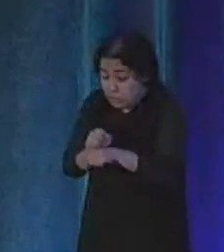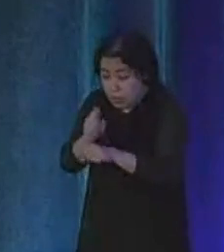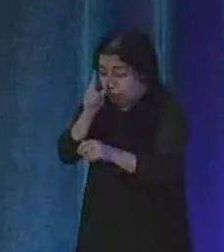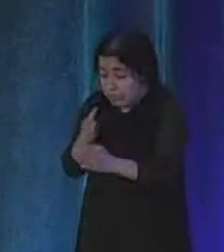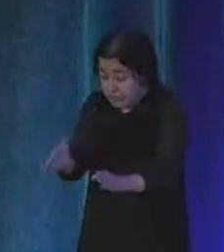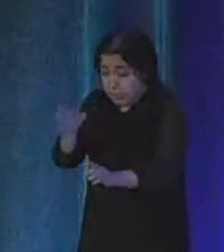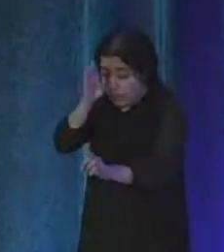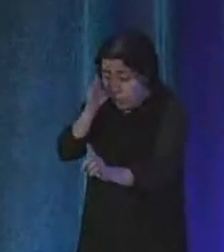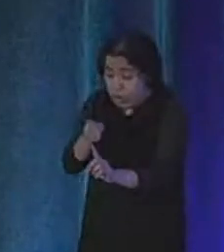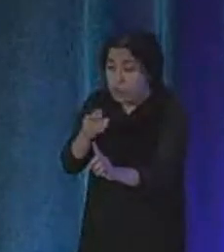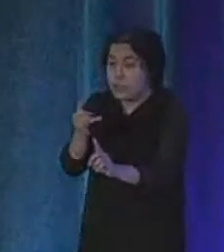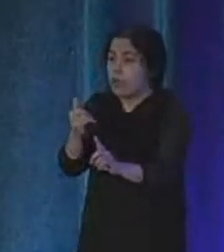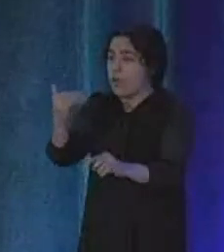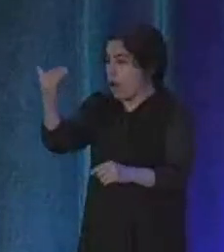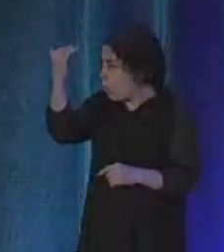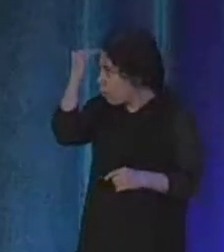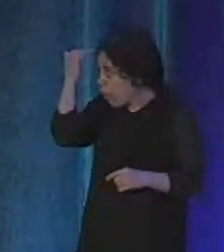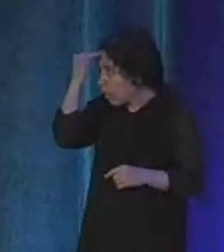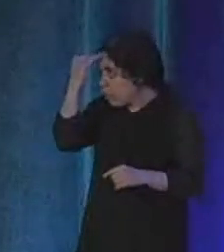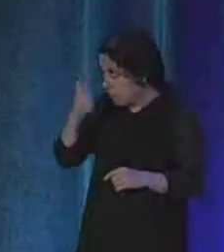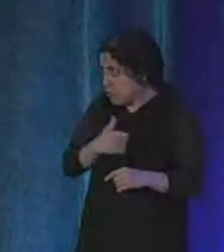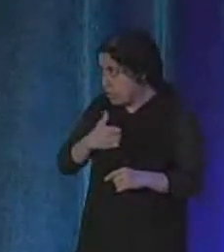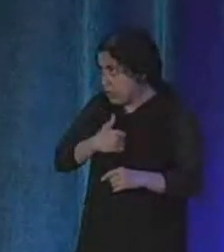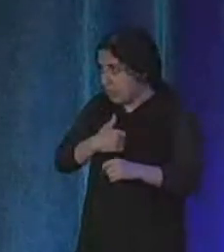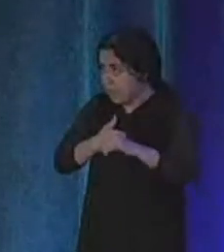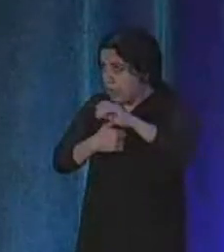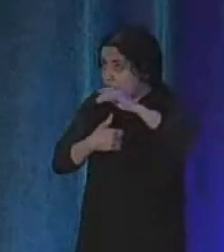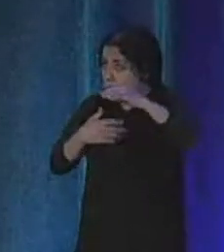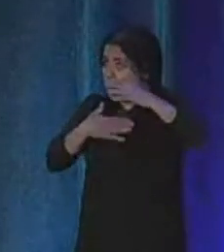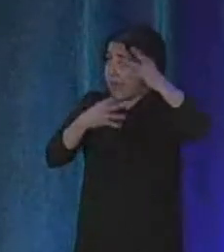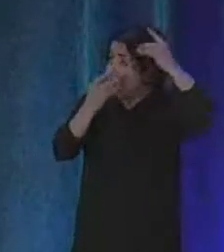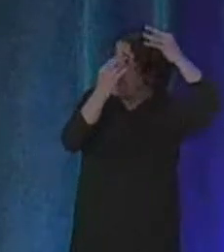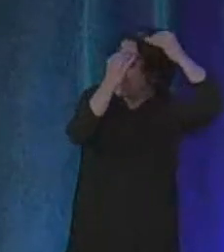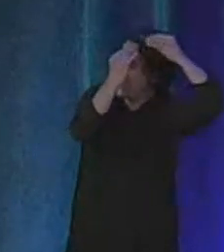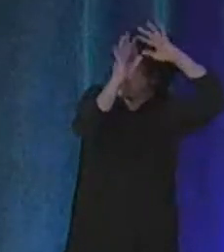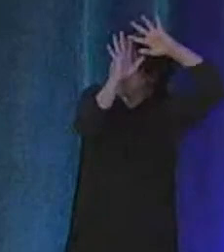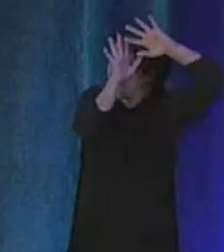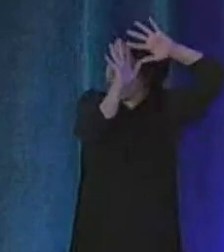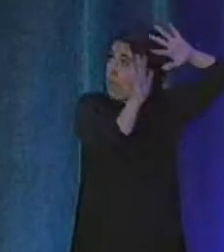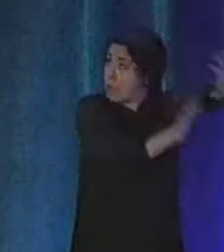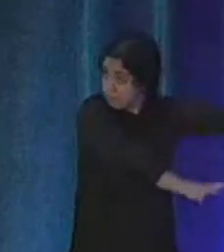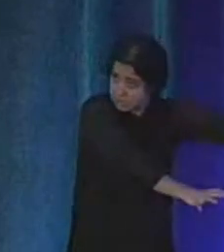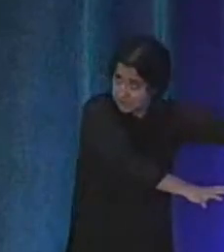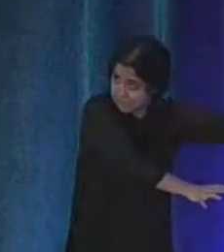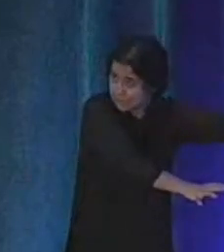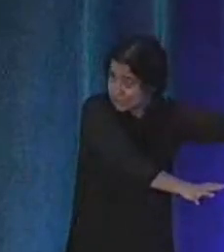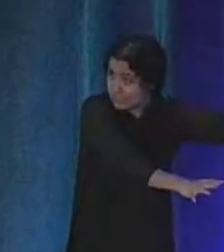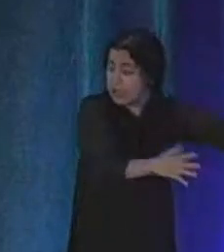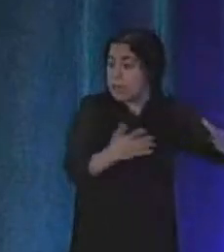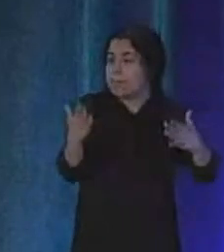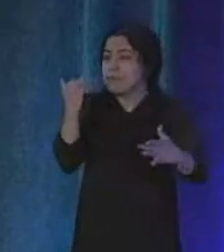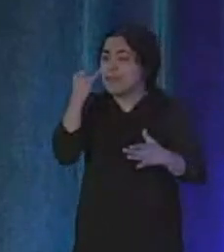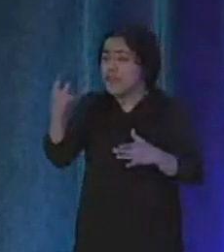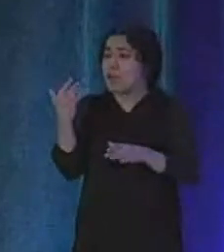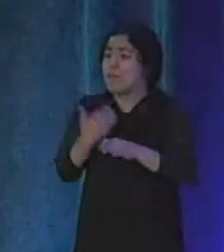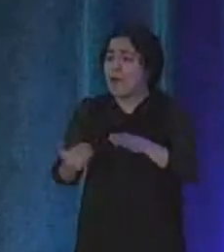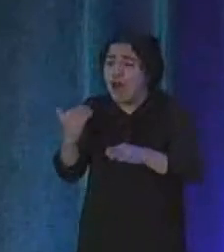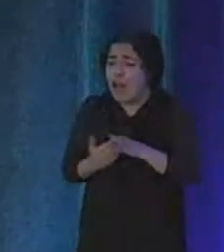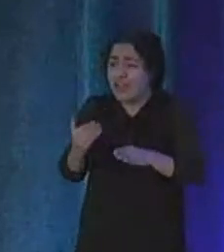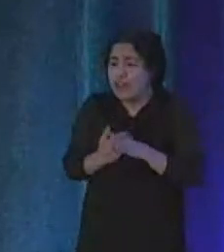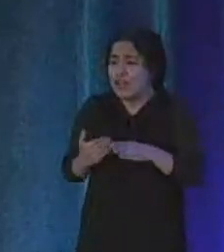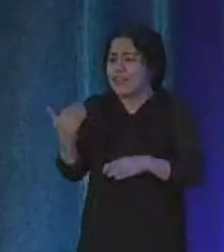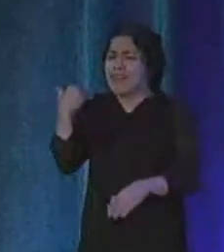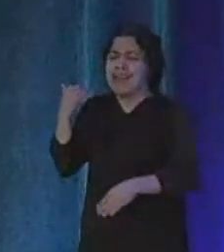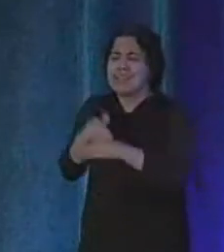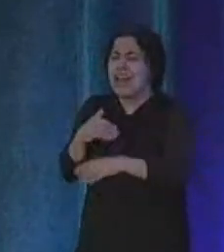do, we're going to consciously empty out everything else that we're thinking of. Maybe there's something bothering you. You didn't hit your high score on Pac-Man last